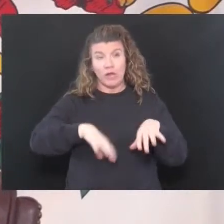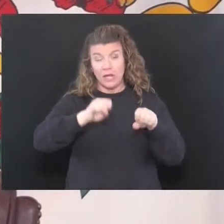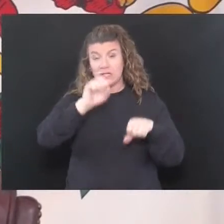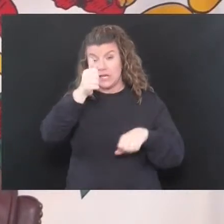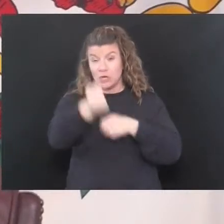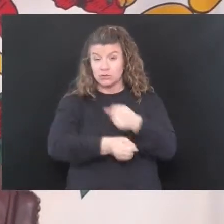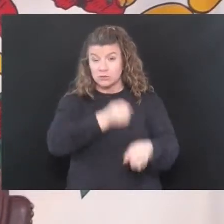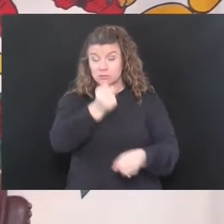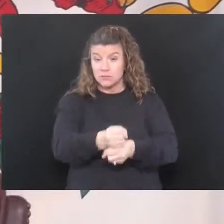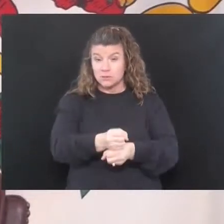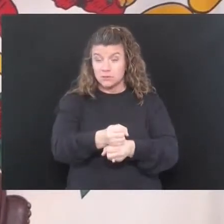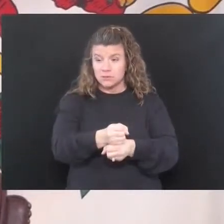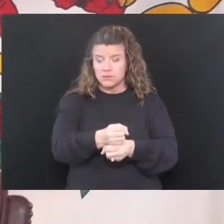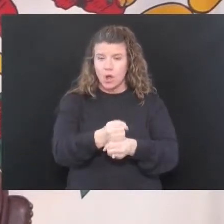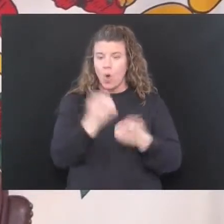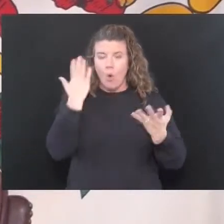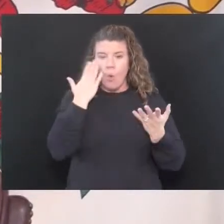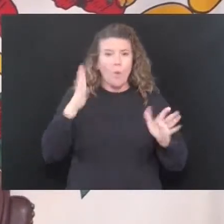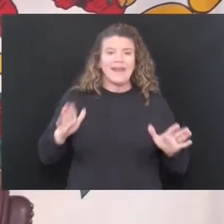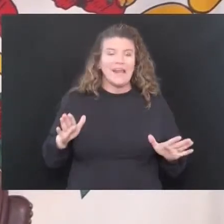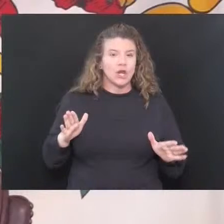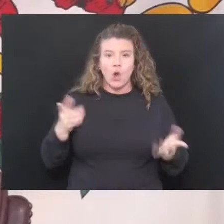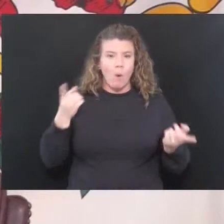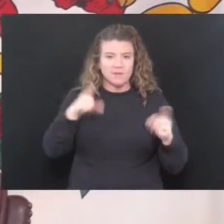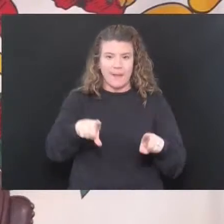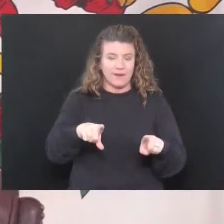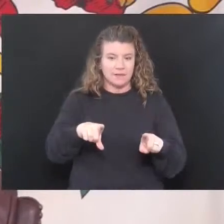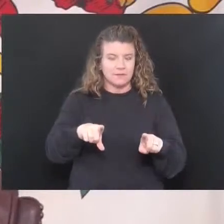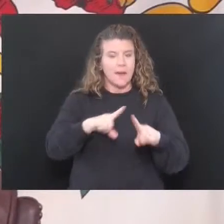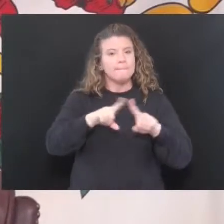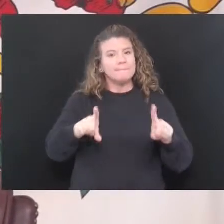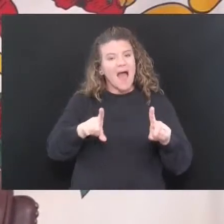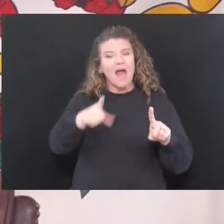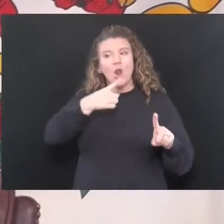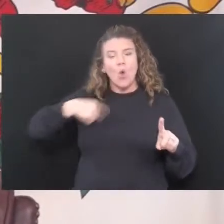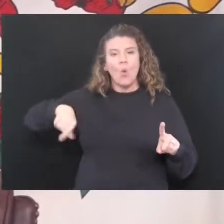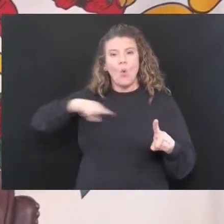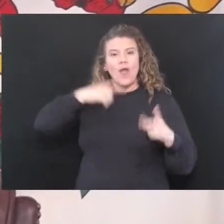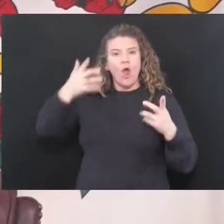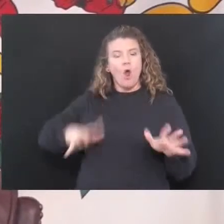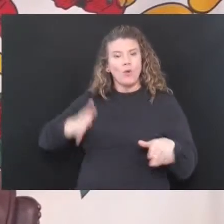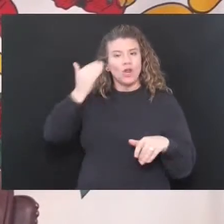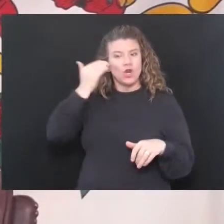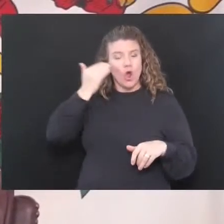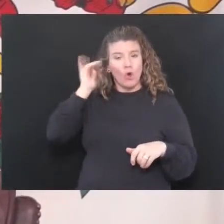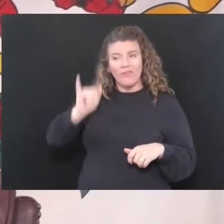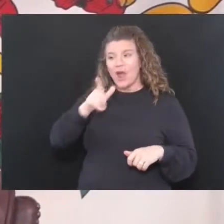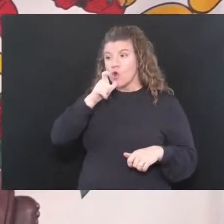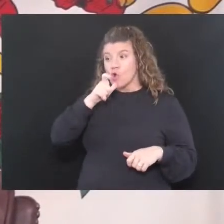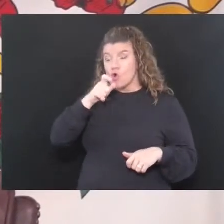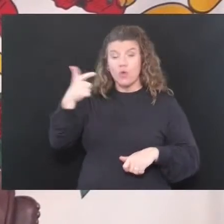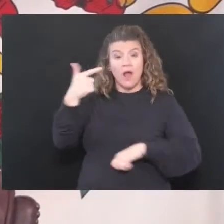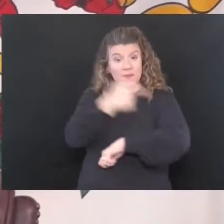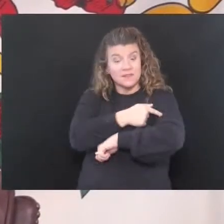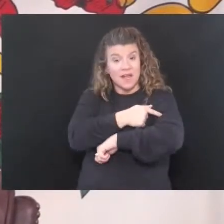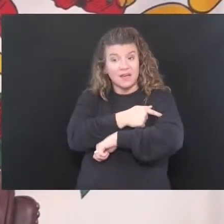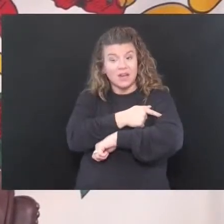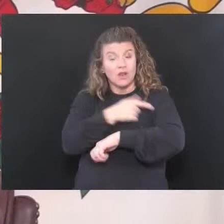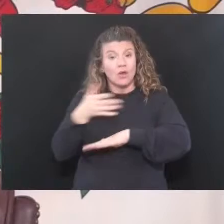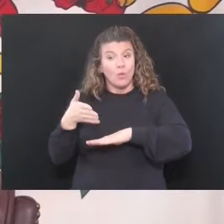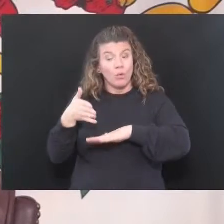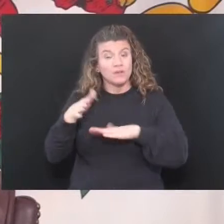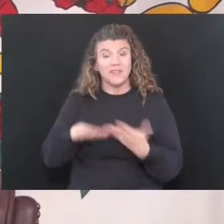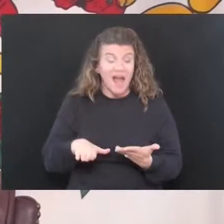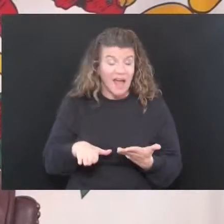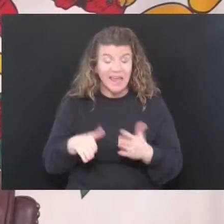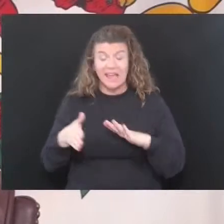years. We didn't know really what was happening, but we knew that those that got this were dying a